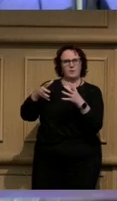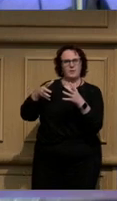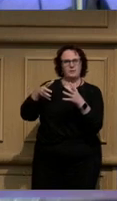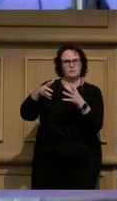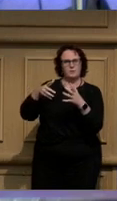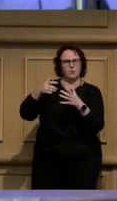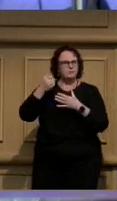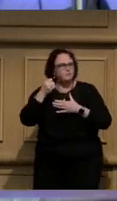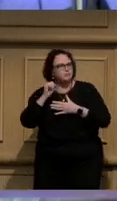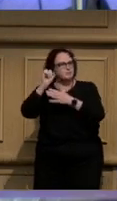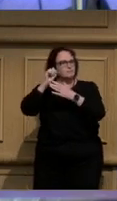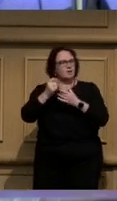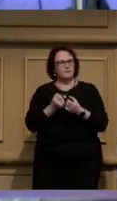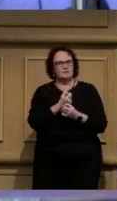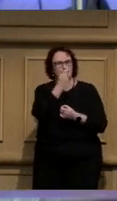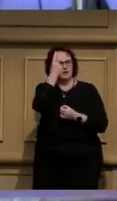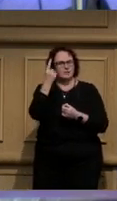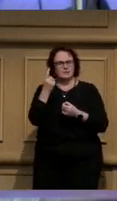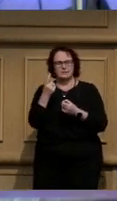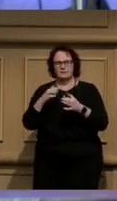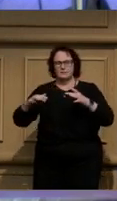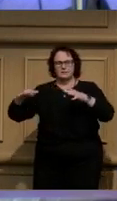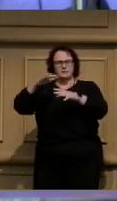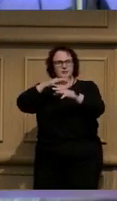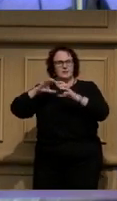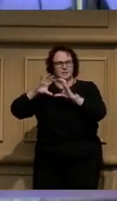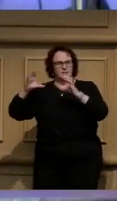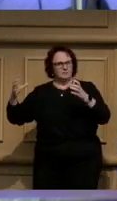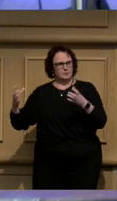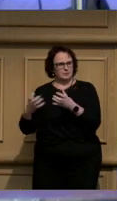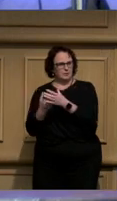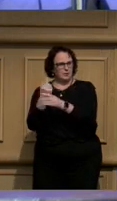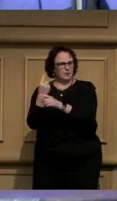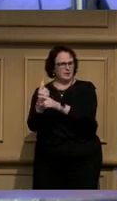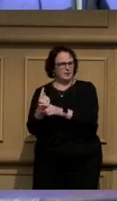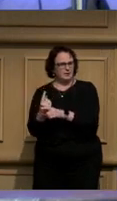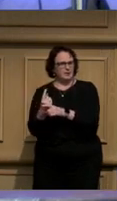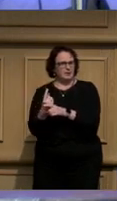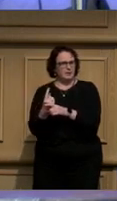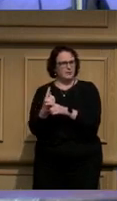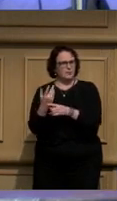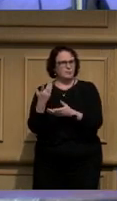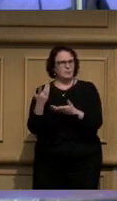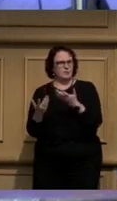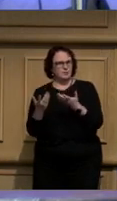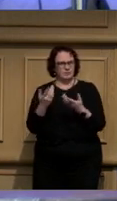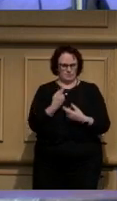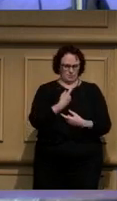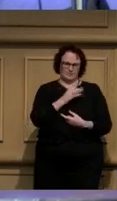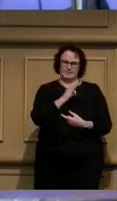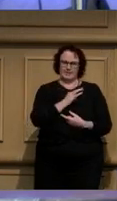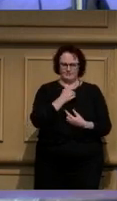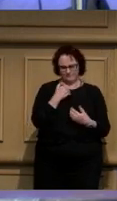a more ready expression in, like, communities and groups than it might necessarily do on your own. I know that from my own